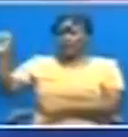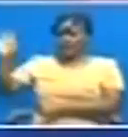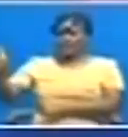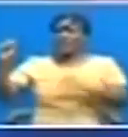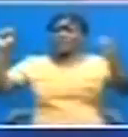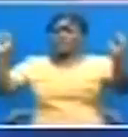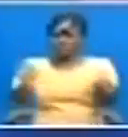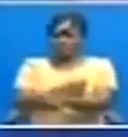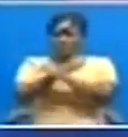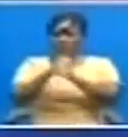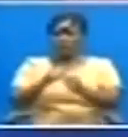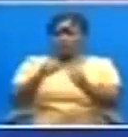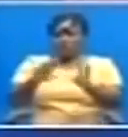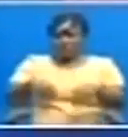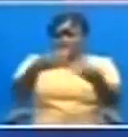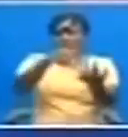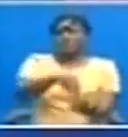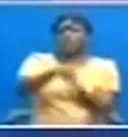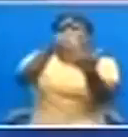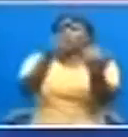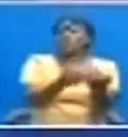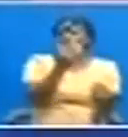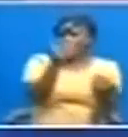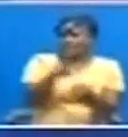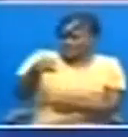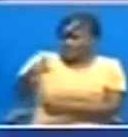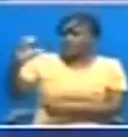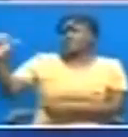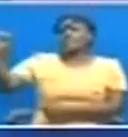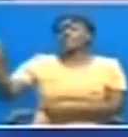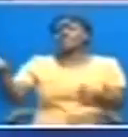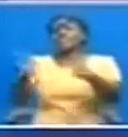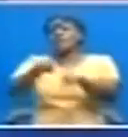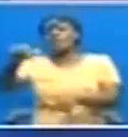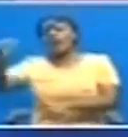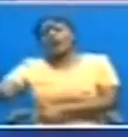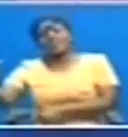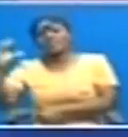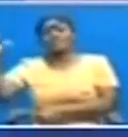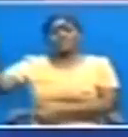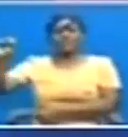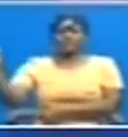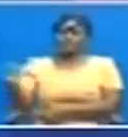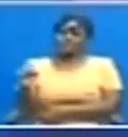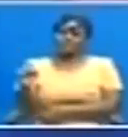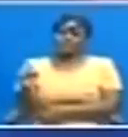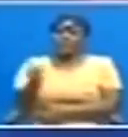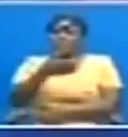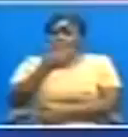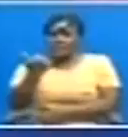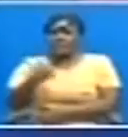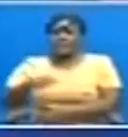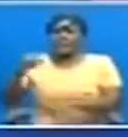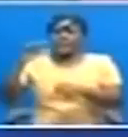cannot give her special treatment. She is a C.S. like any other Kenyan, like any other C.S. And she needs to take